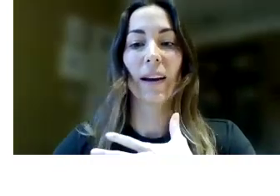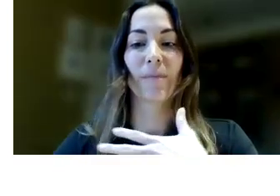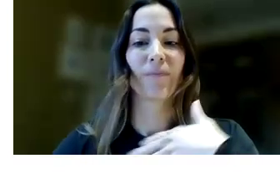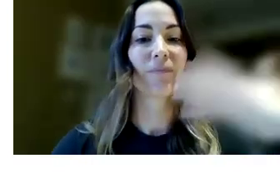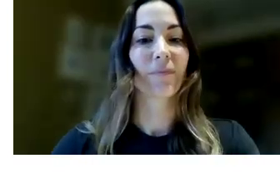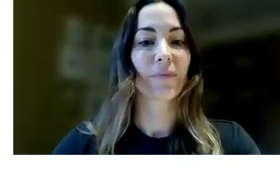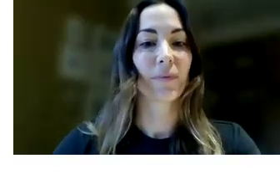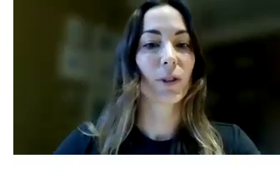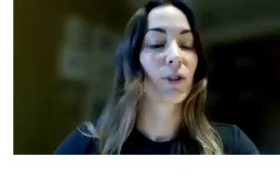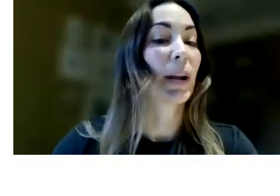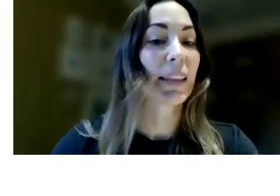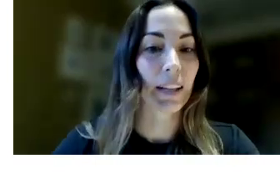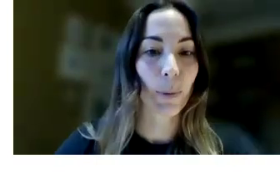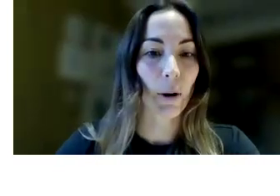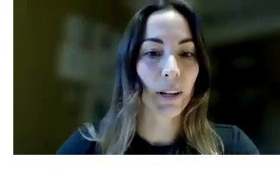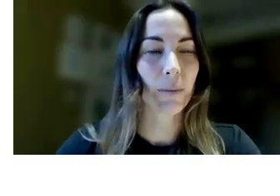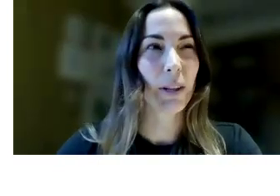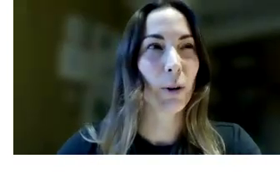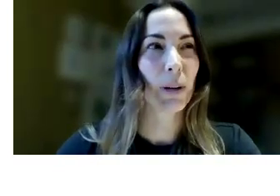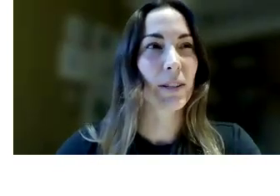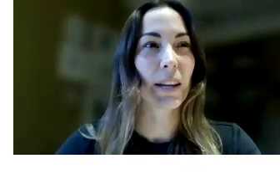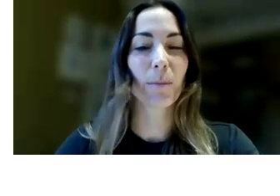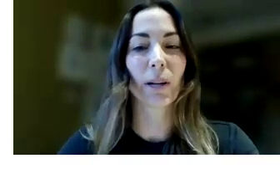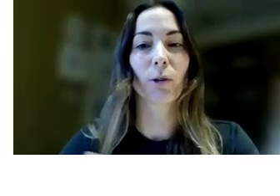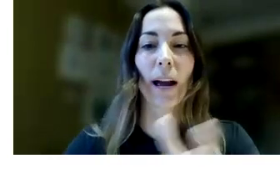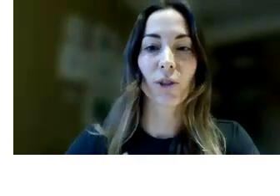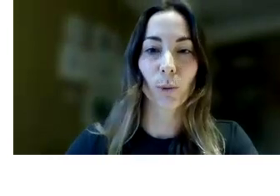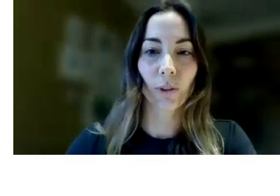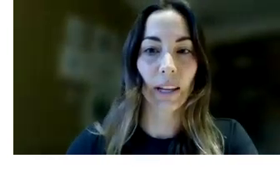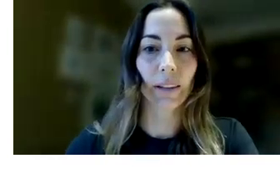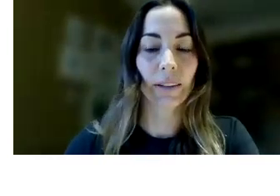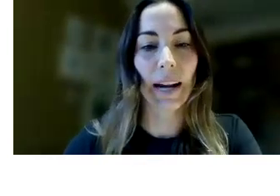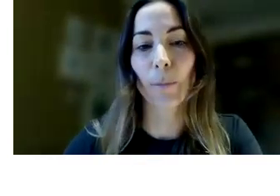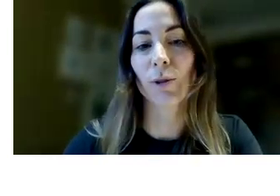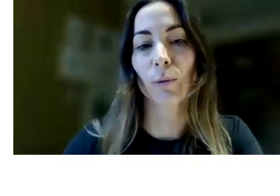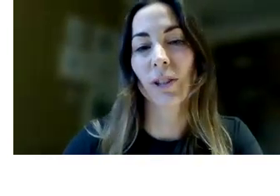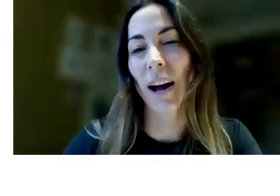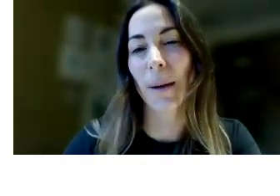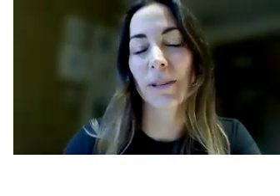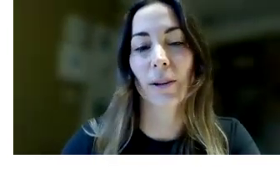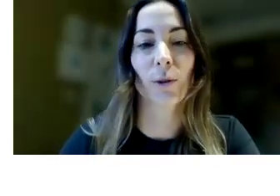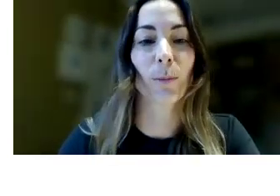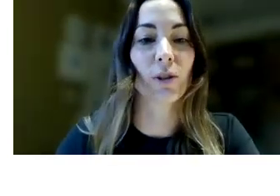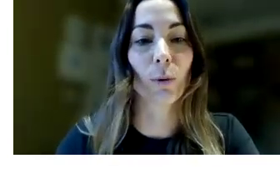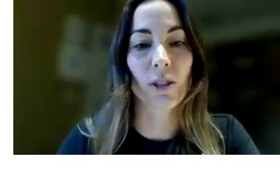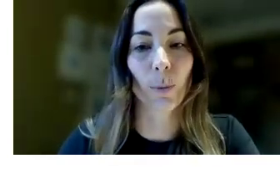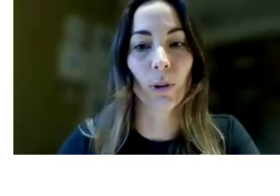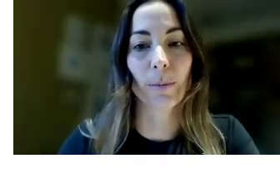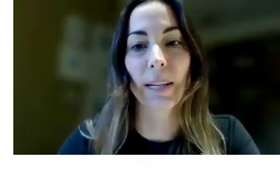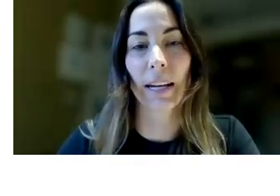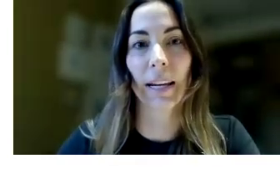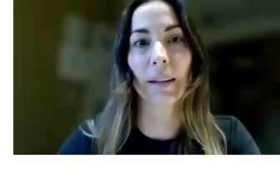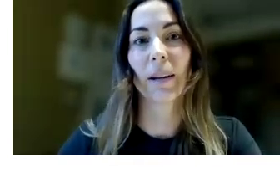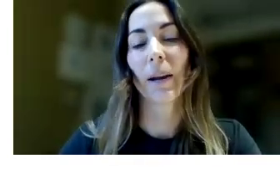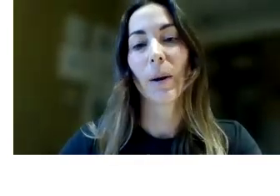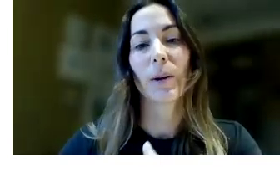wait to do anything about it. It can be a gradual thing that happens over time. It's not so much noticeable